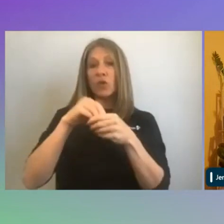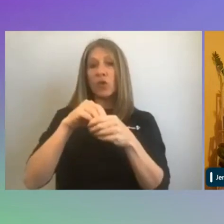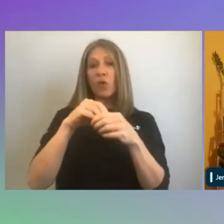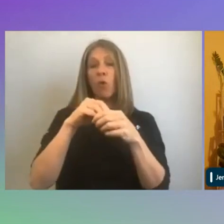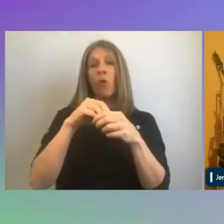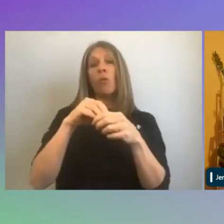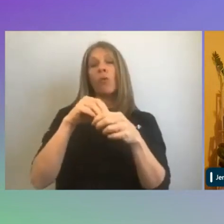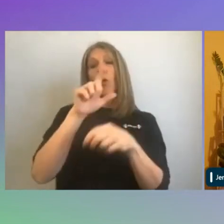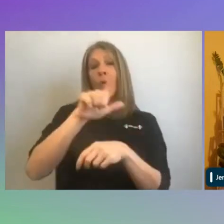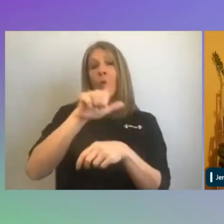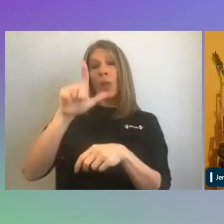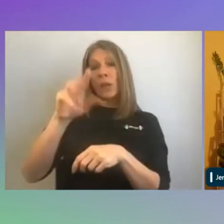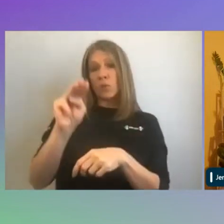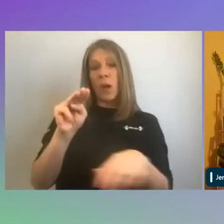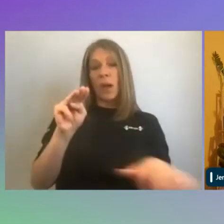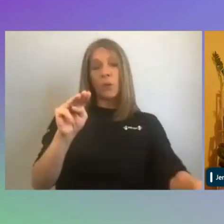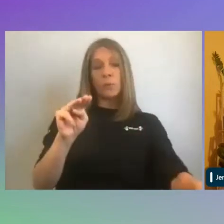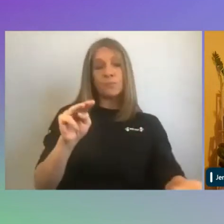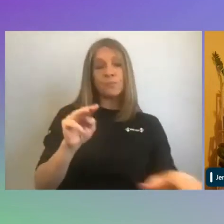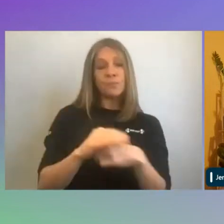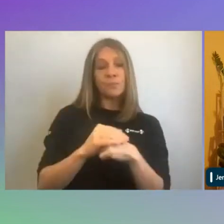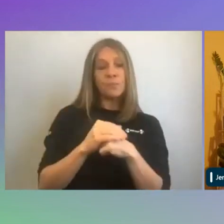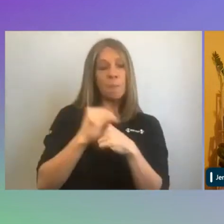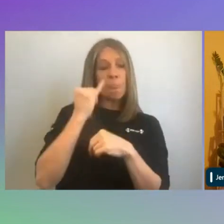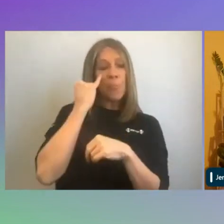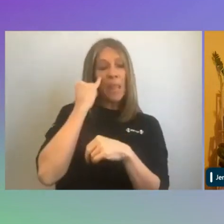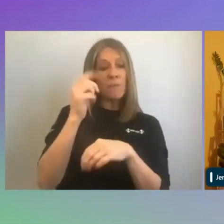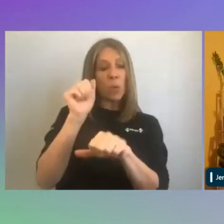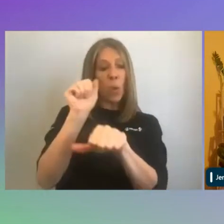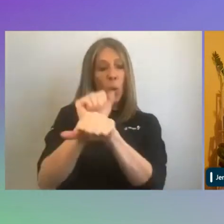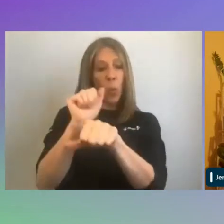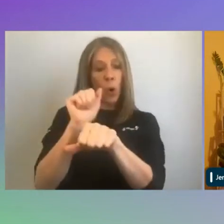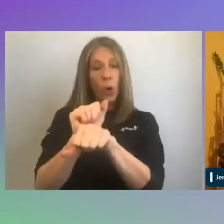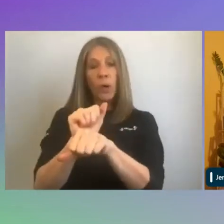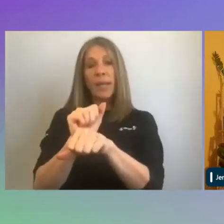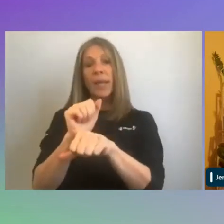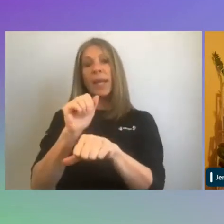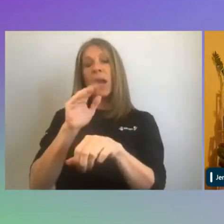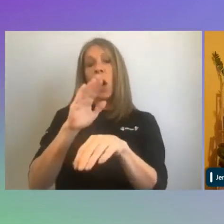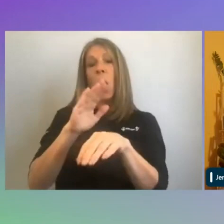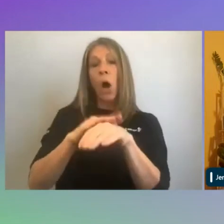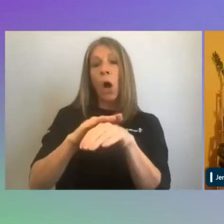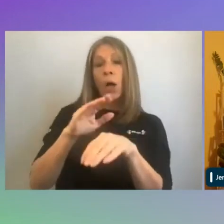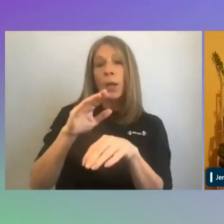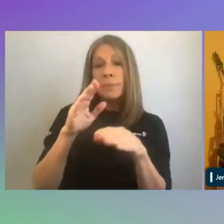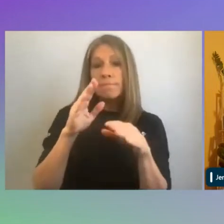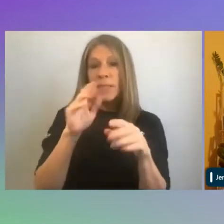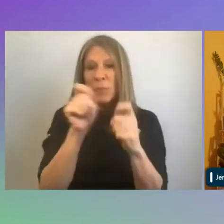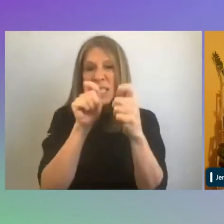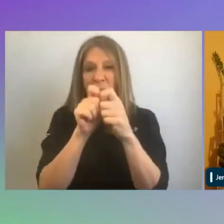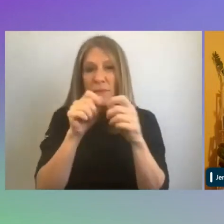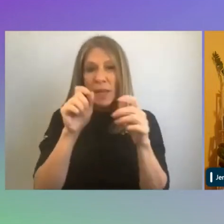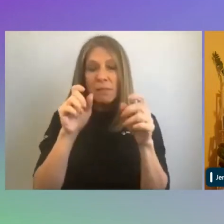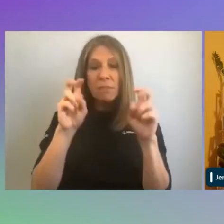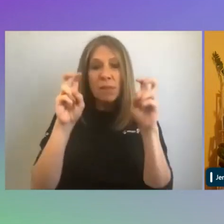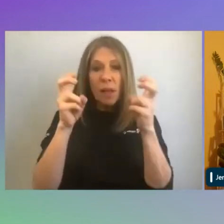language model. So if you're working on a narrow subject, let's say you're working on